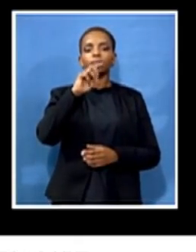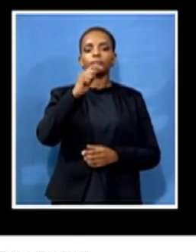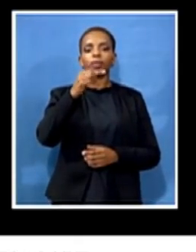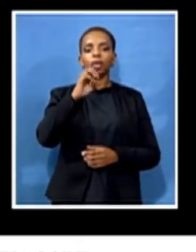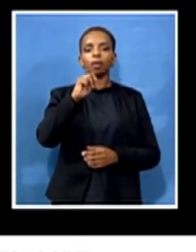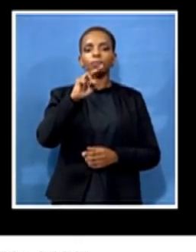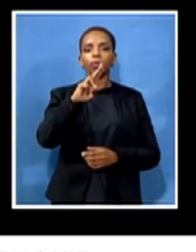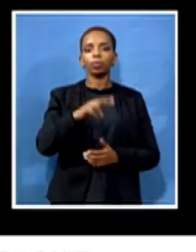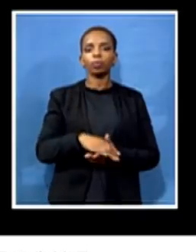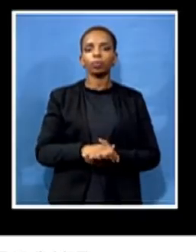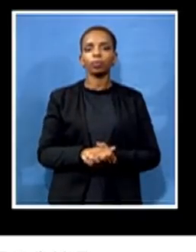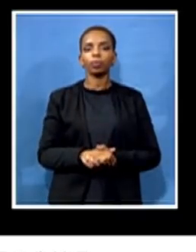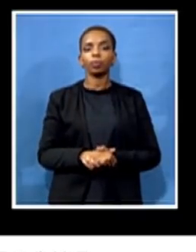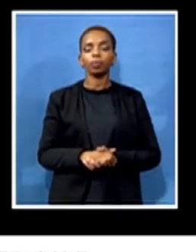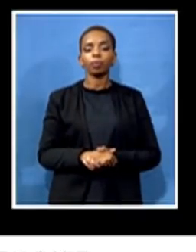Mikalakis.